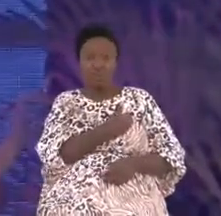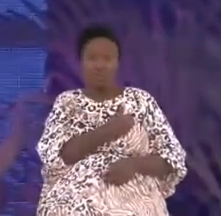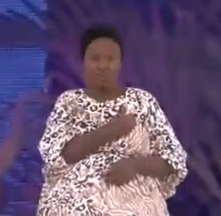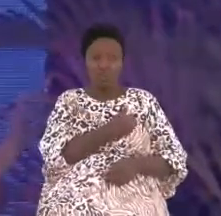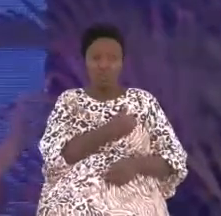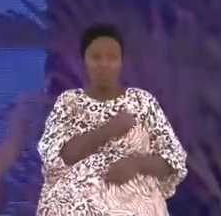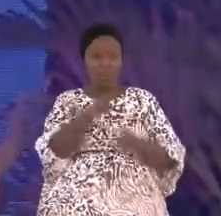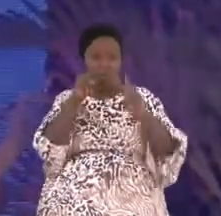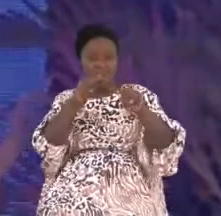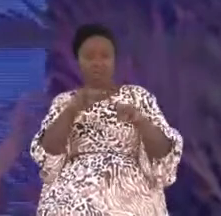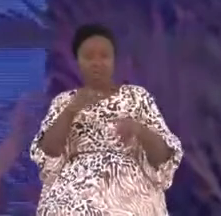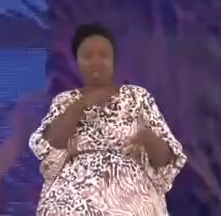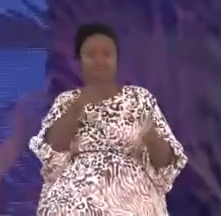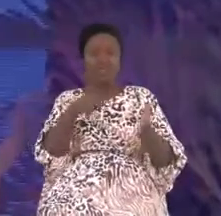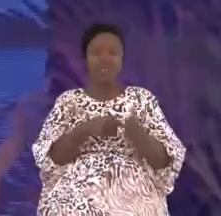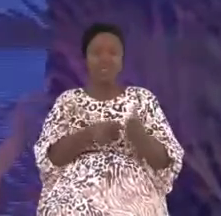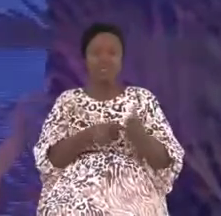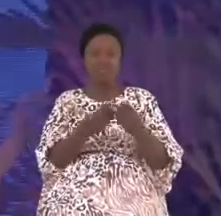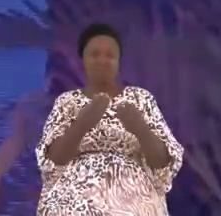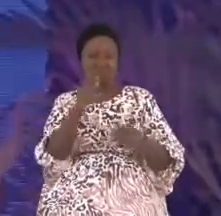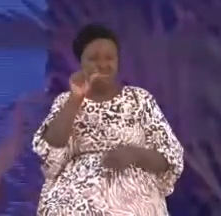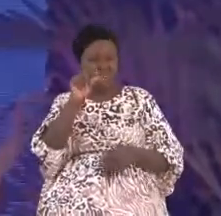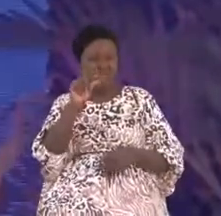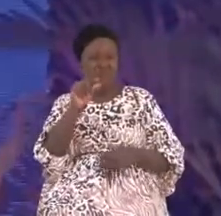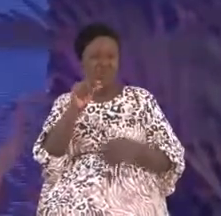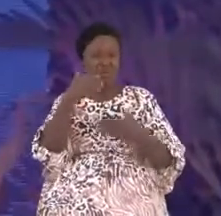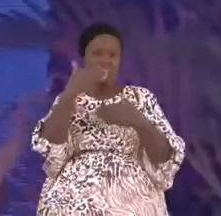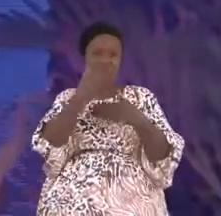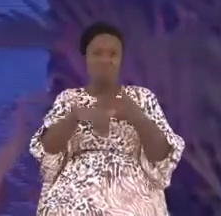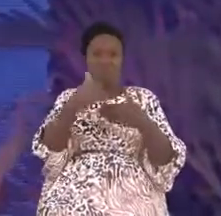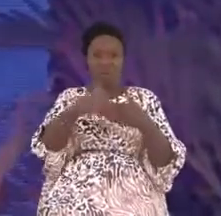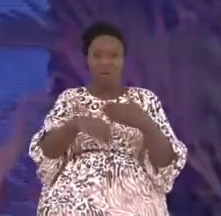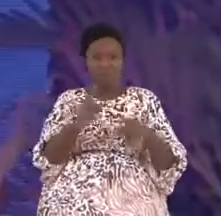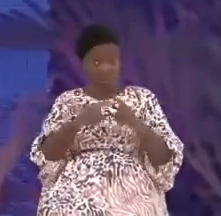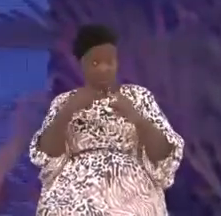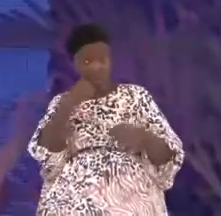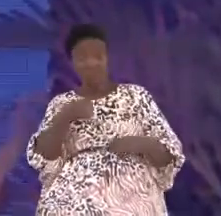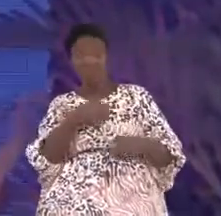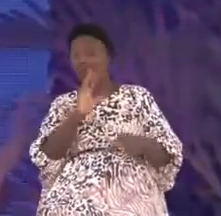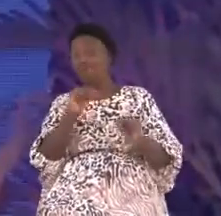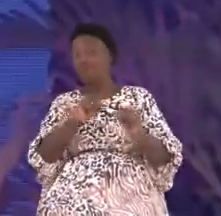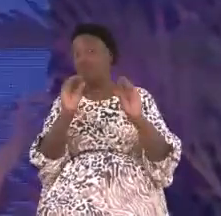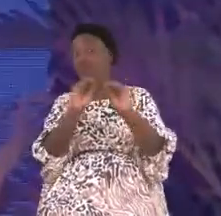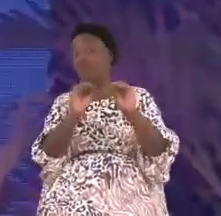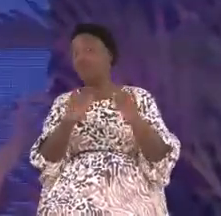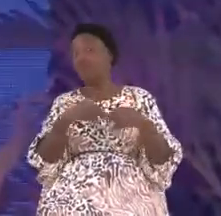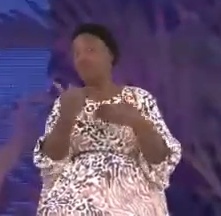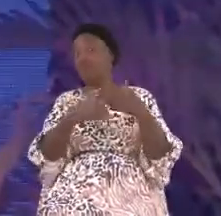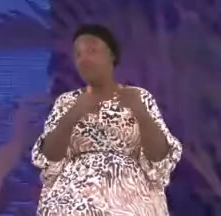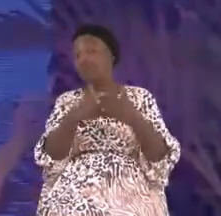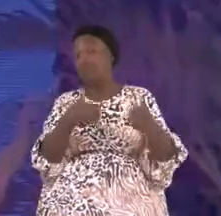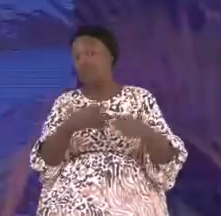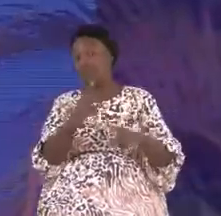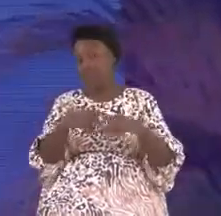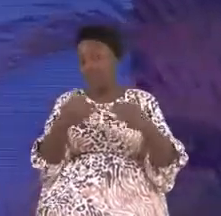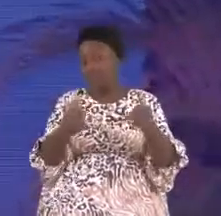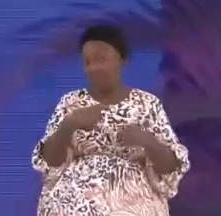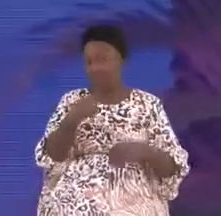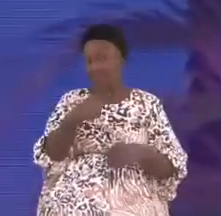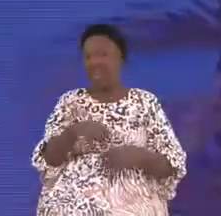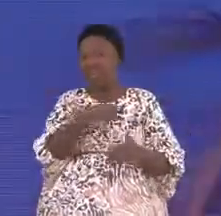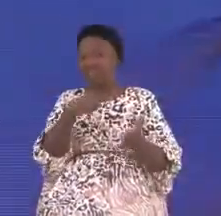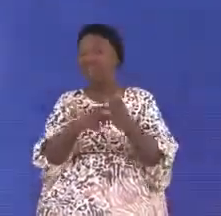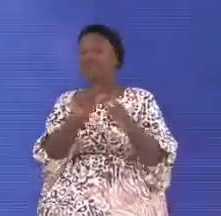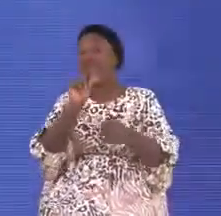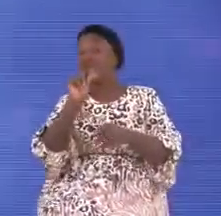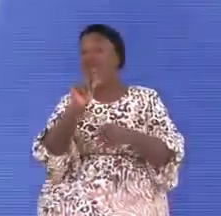bread i thought you said there was no bridge but they said now this light bread look at the consequence